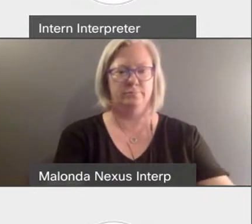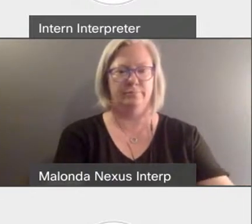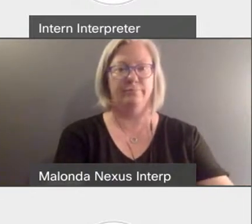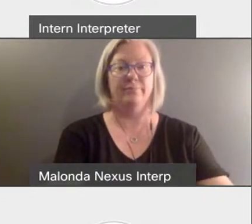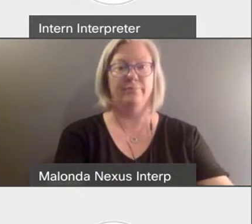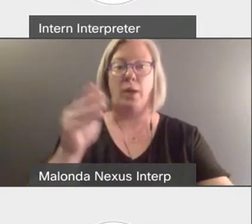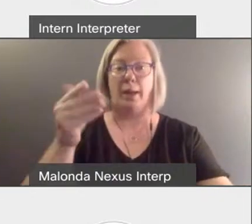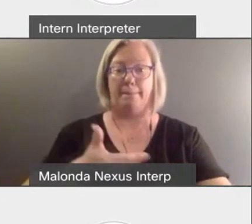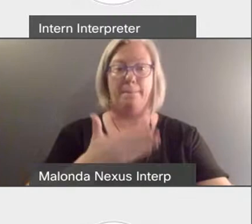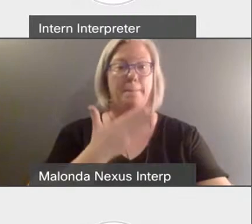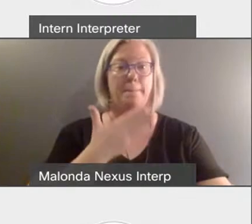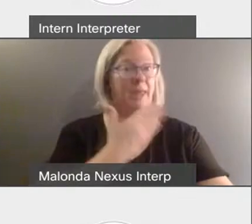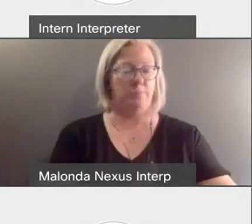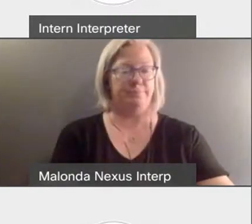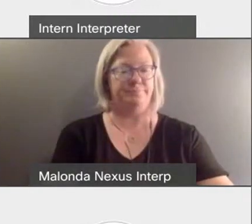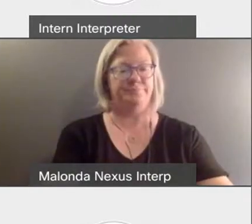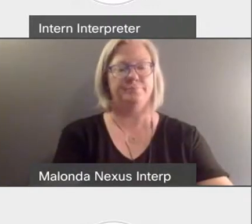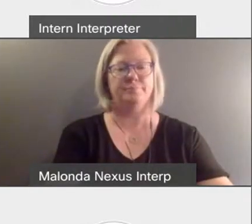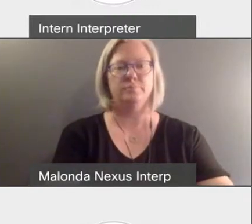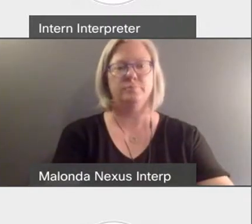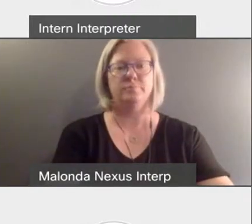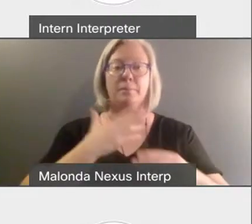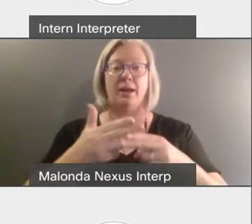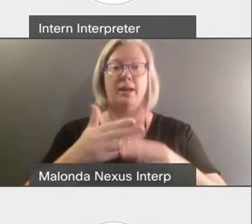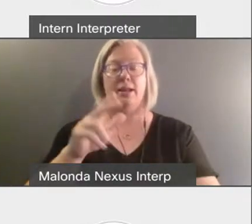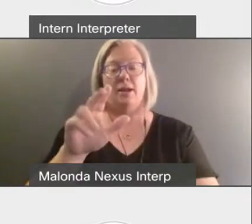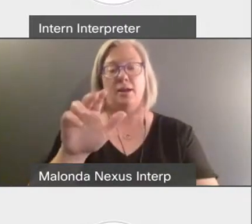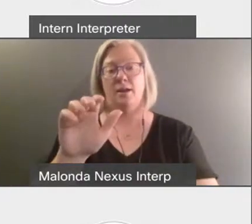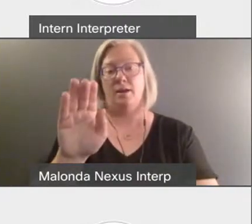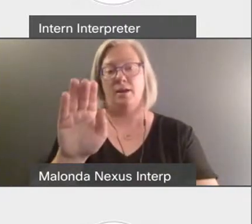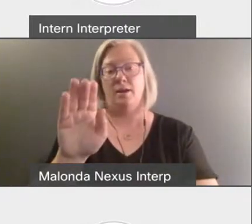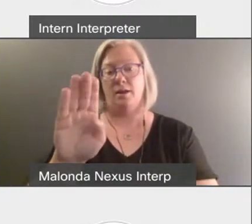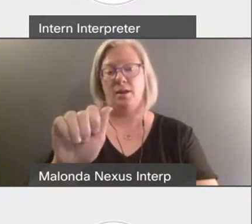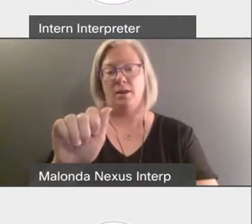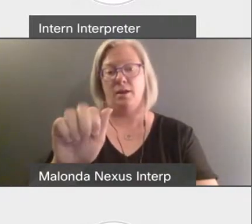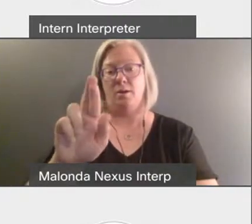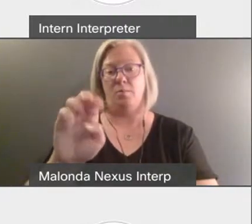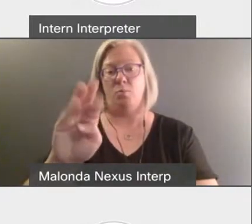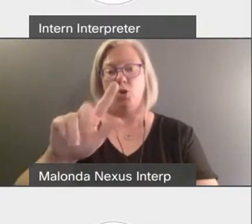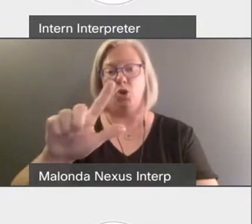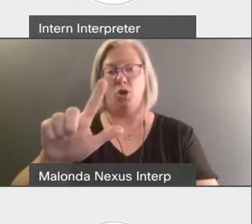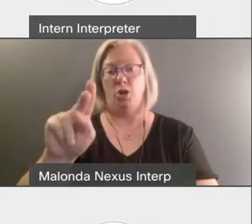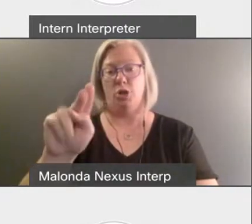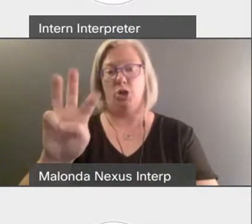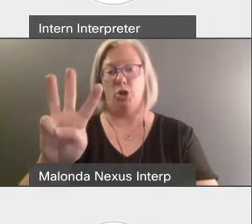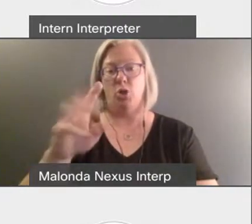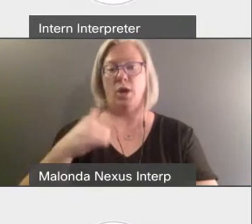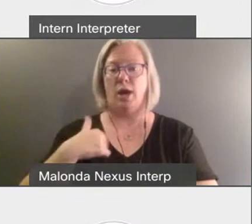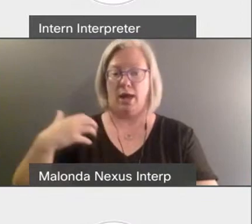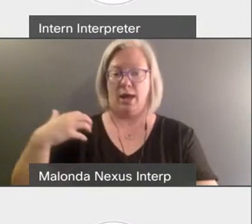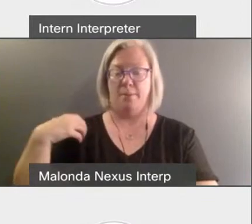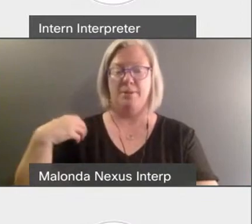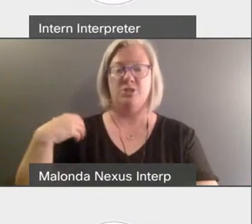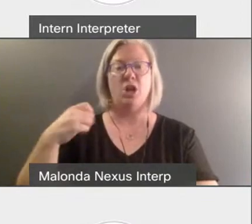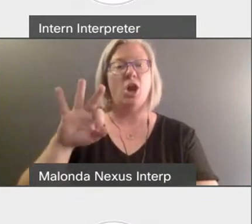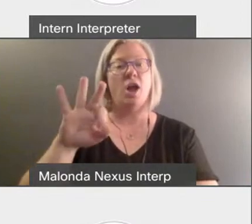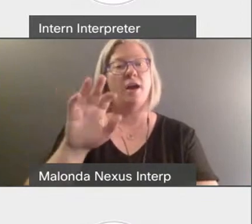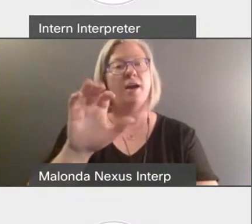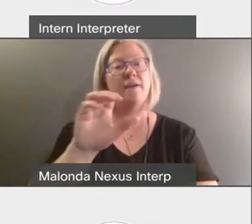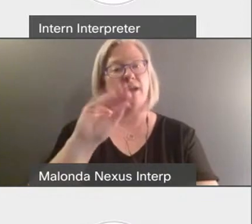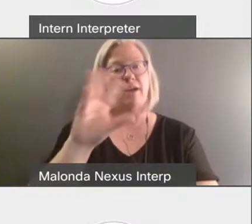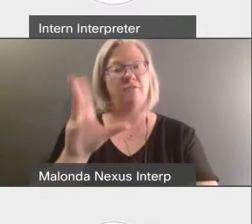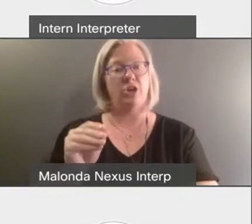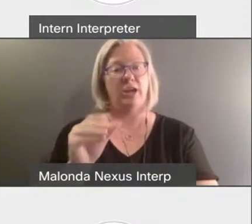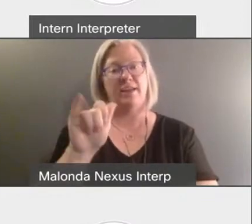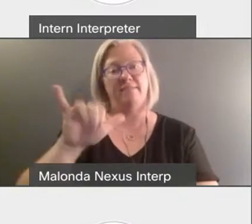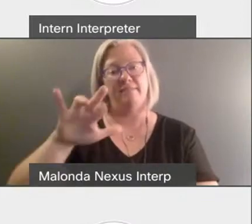Welcome. Thank you. My name is Burl New. I am the chair of the African American Affairs Commission. I'm